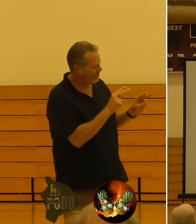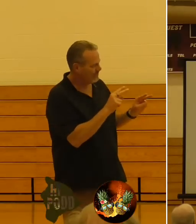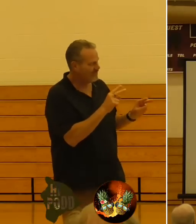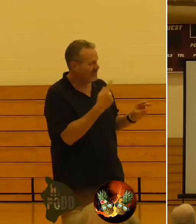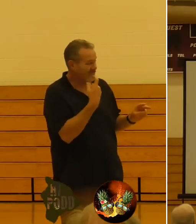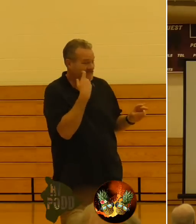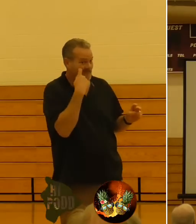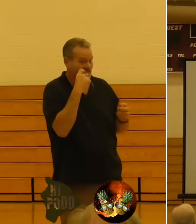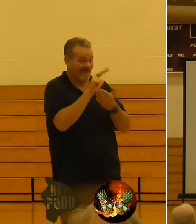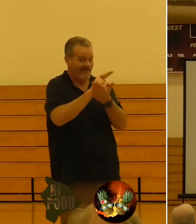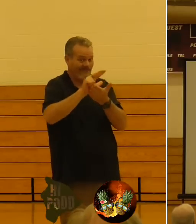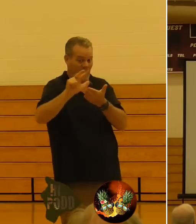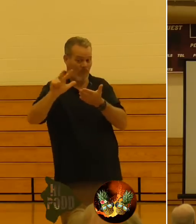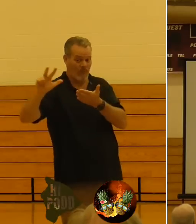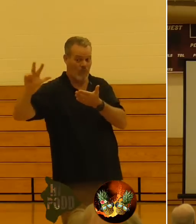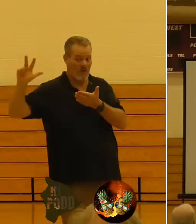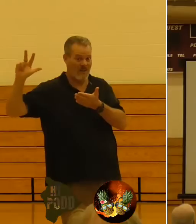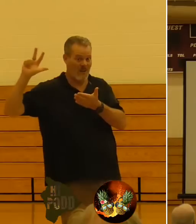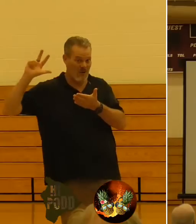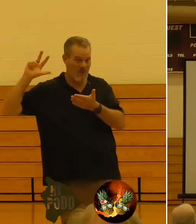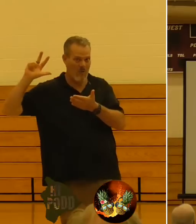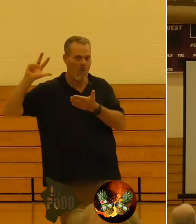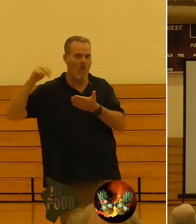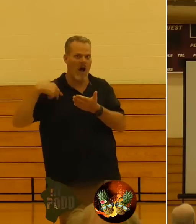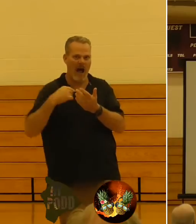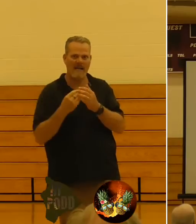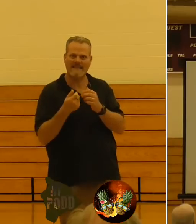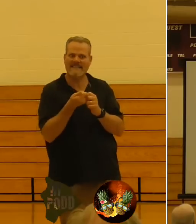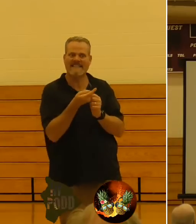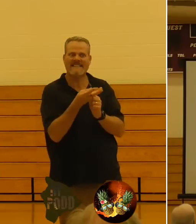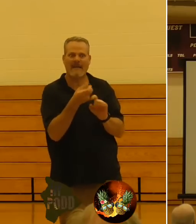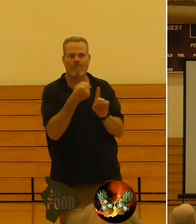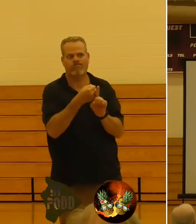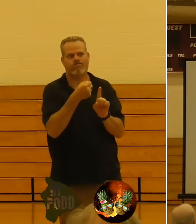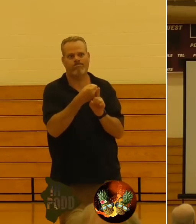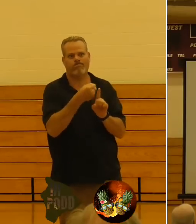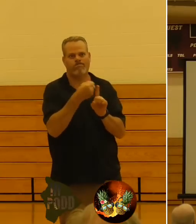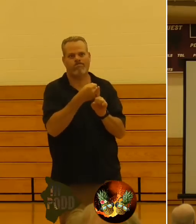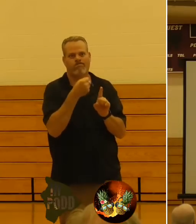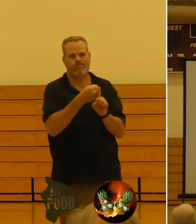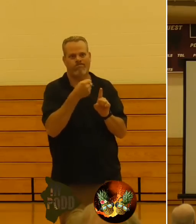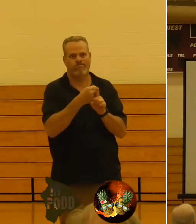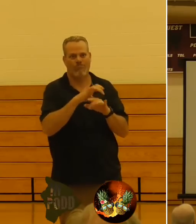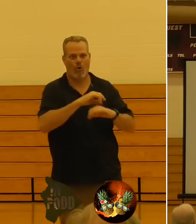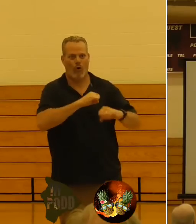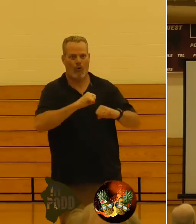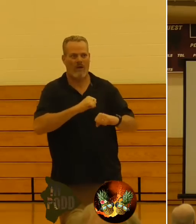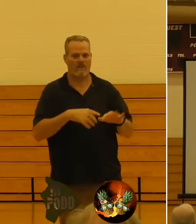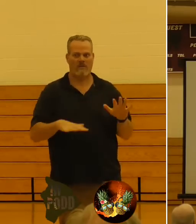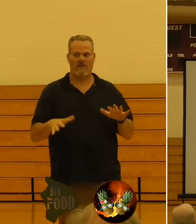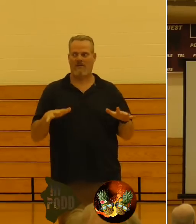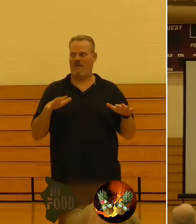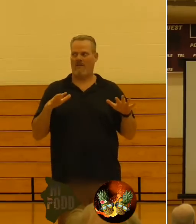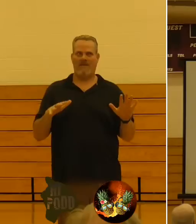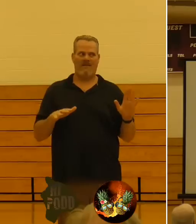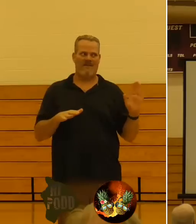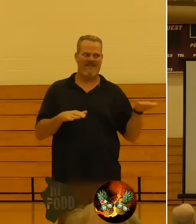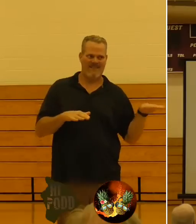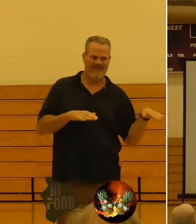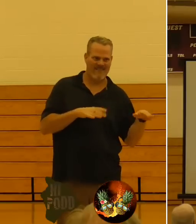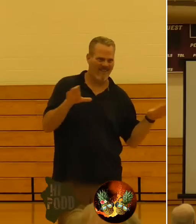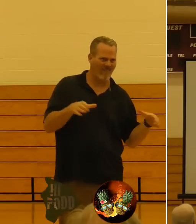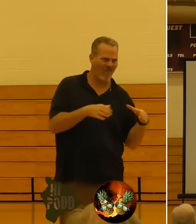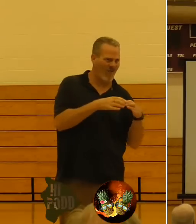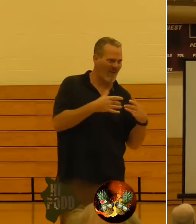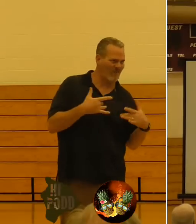3 weeks ago, we had a flurry of earthquakes that made us say, hey, volcano's doing